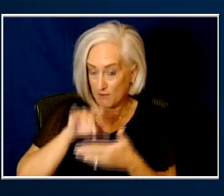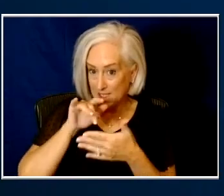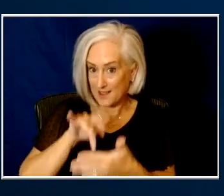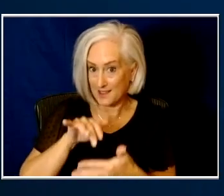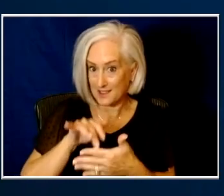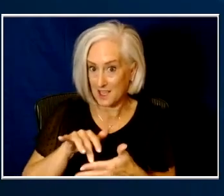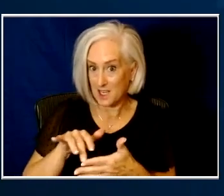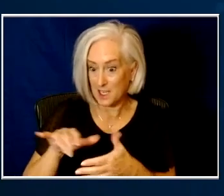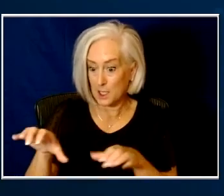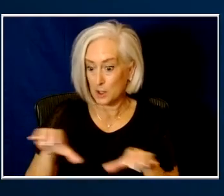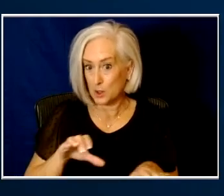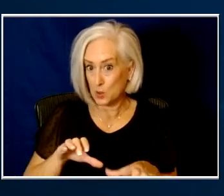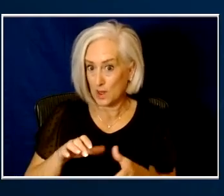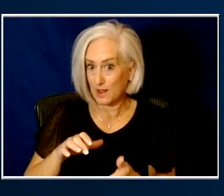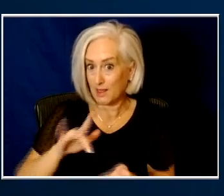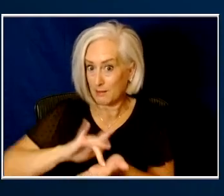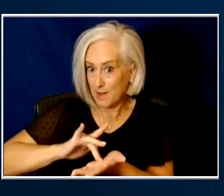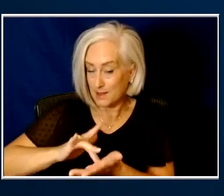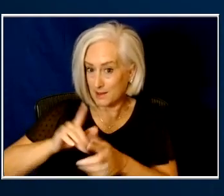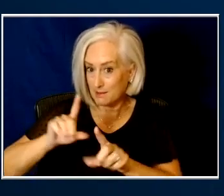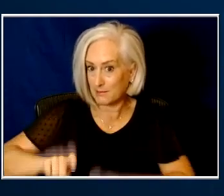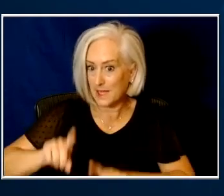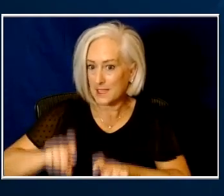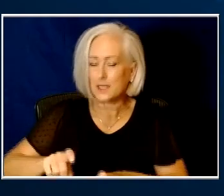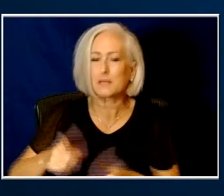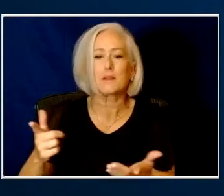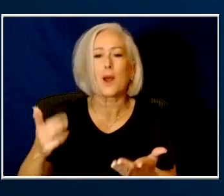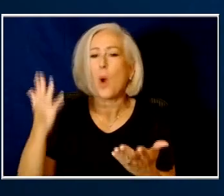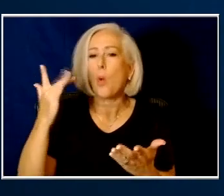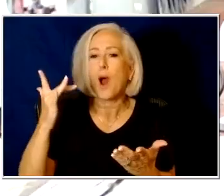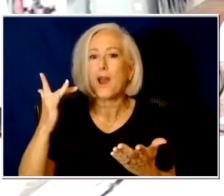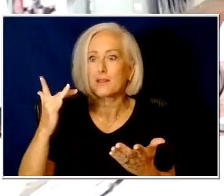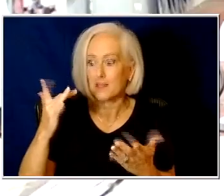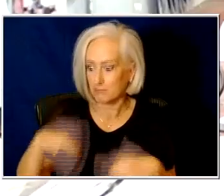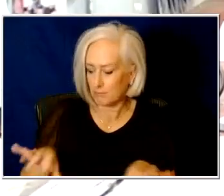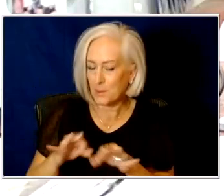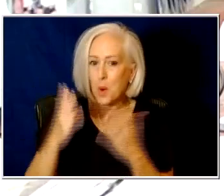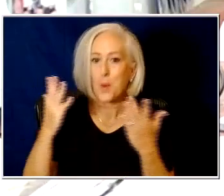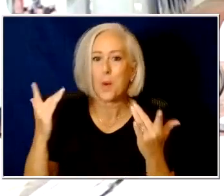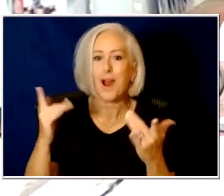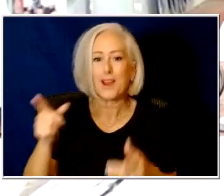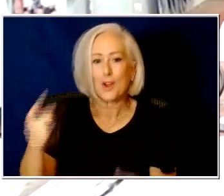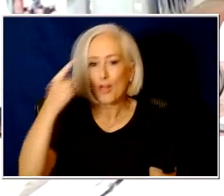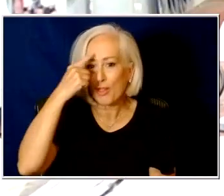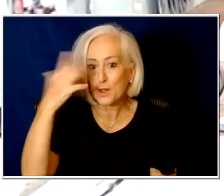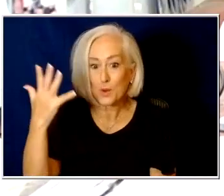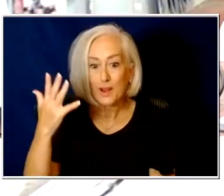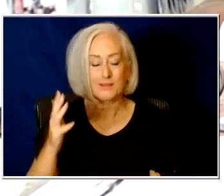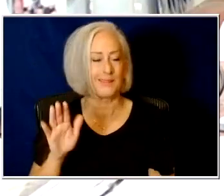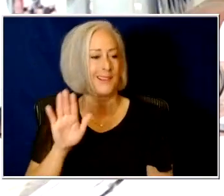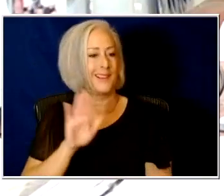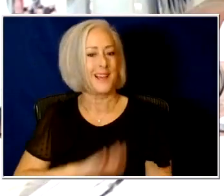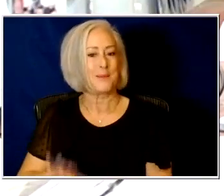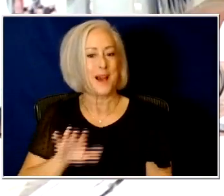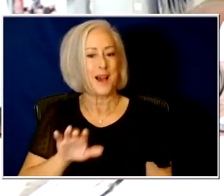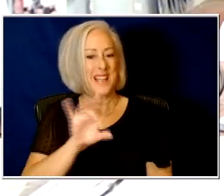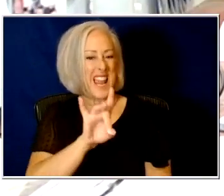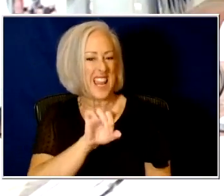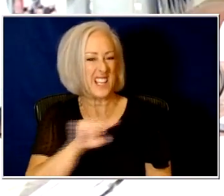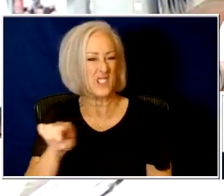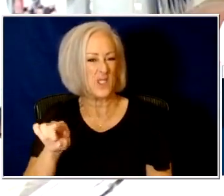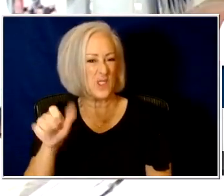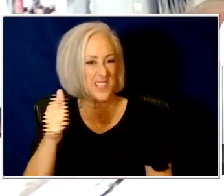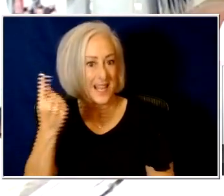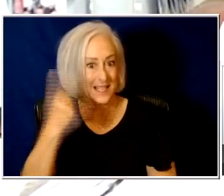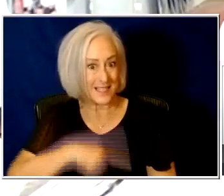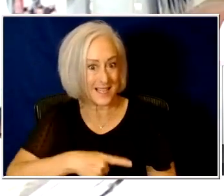testing. Tell us why it's so encouraging. What are your thoughts? Yeah, so just about 10 days ago, an